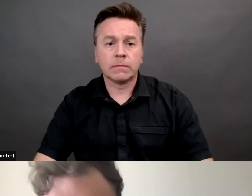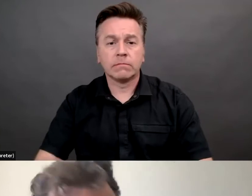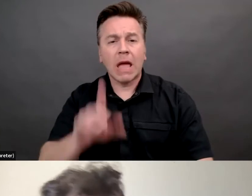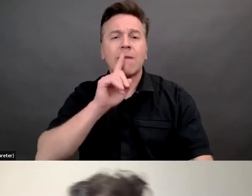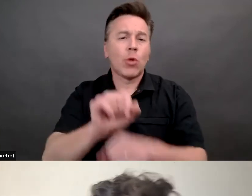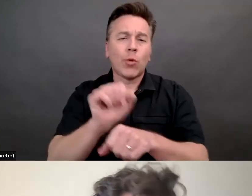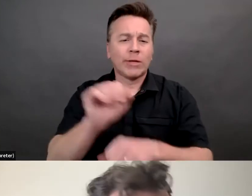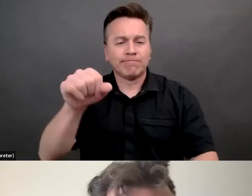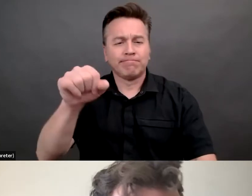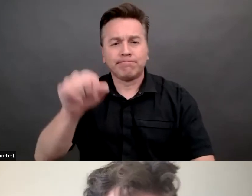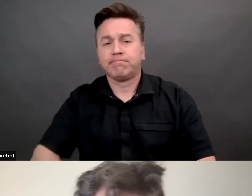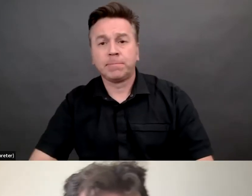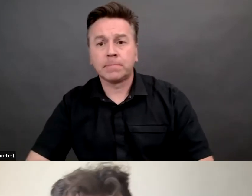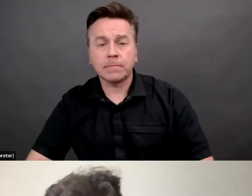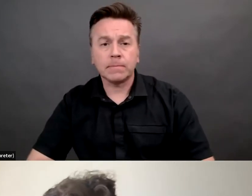Absolutely.